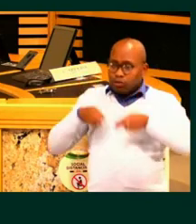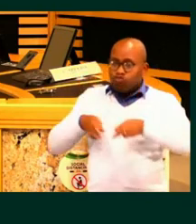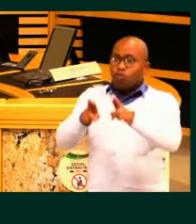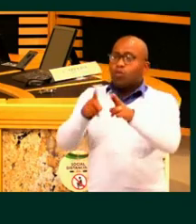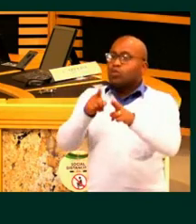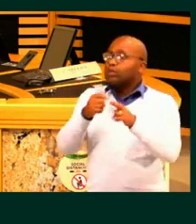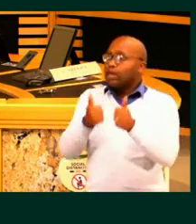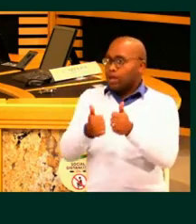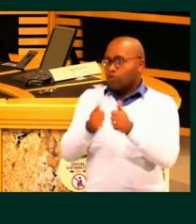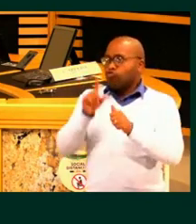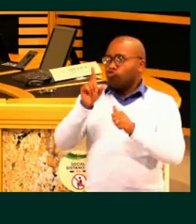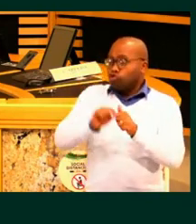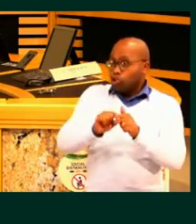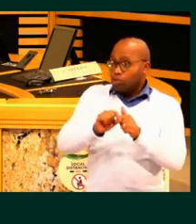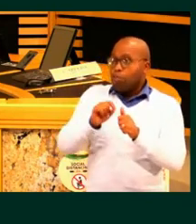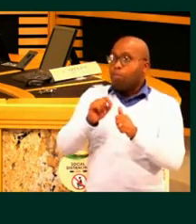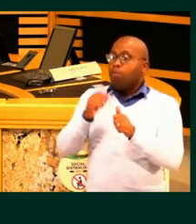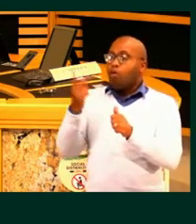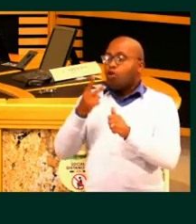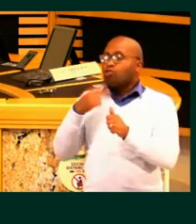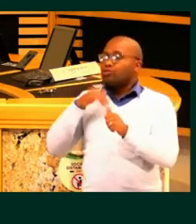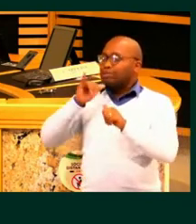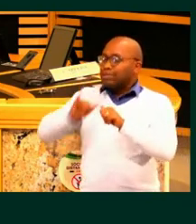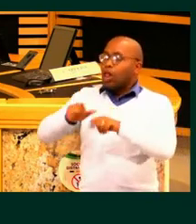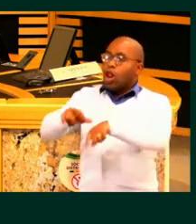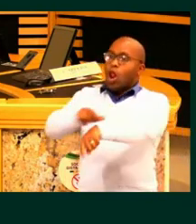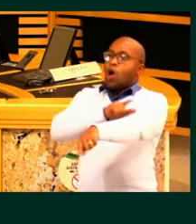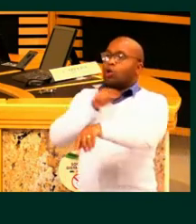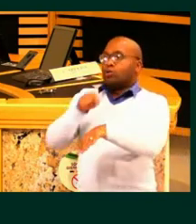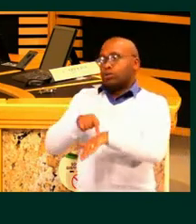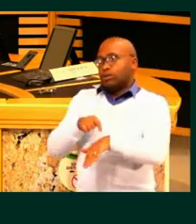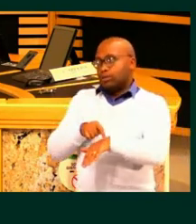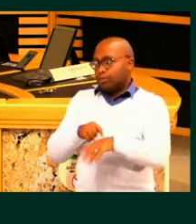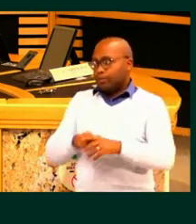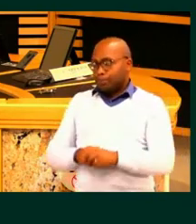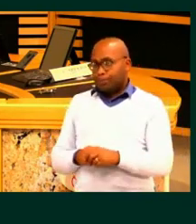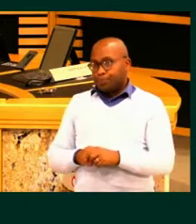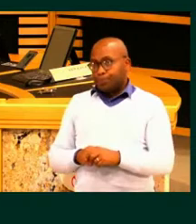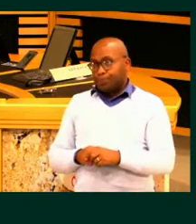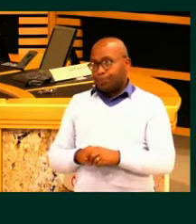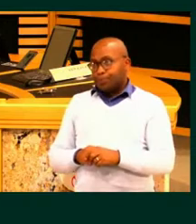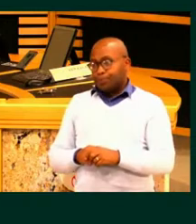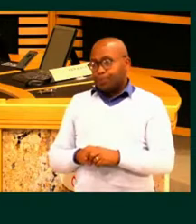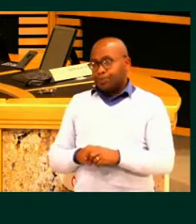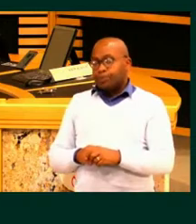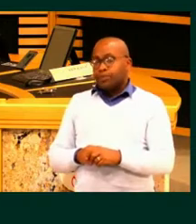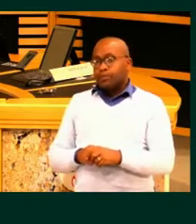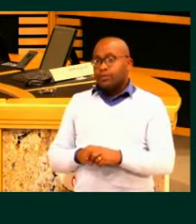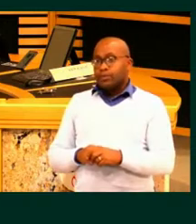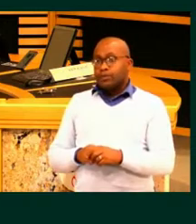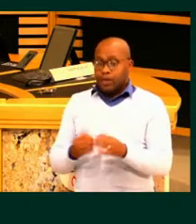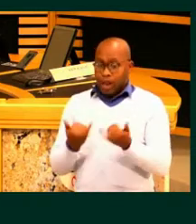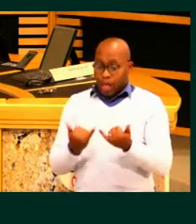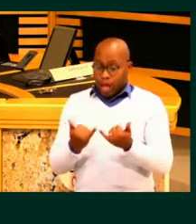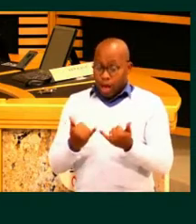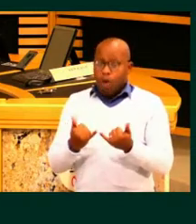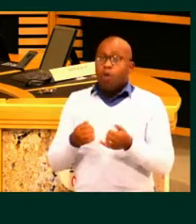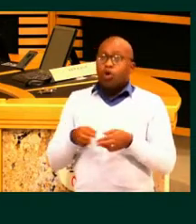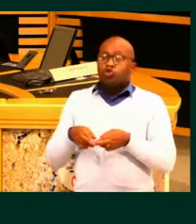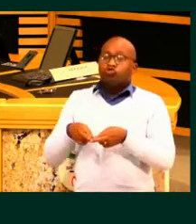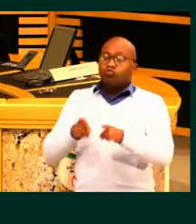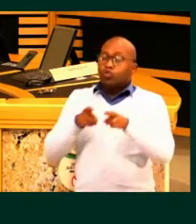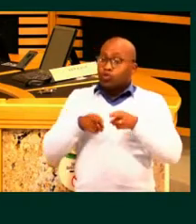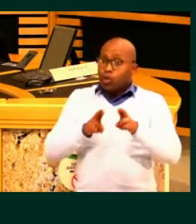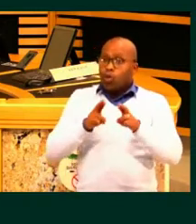maintenance in the recent iqp that MC has responded the current road projects within the province